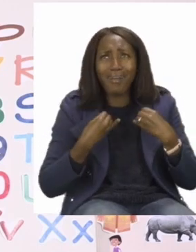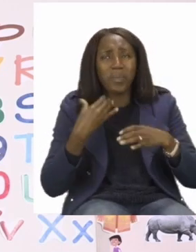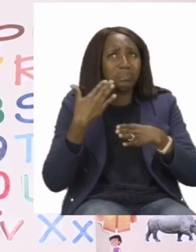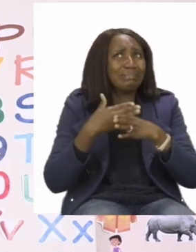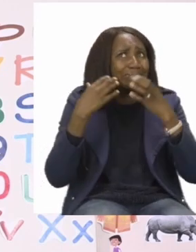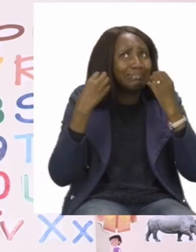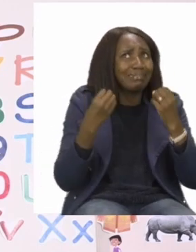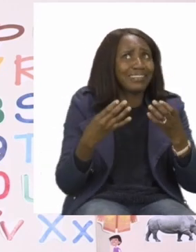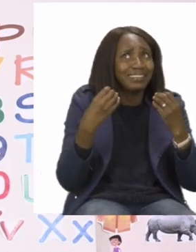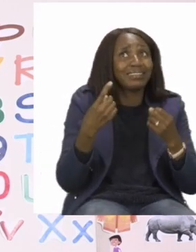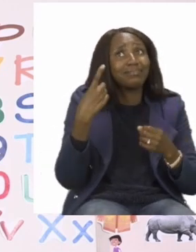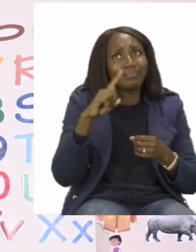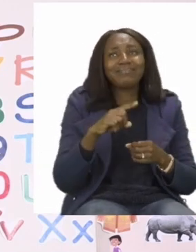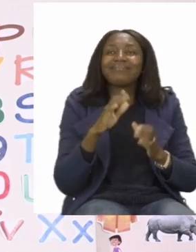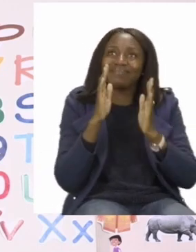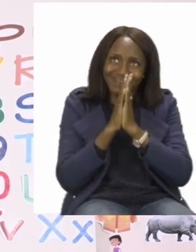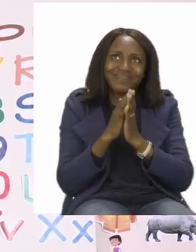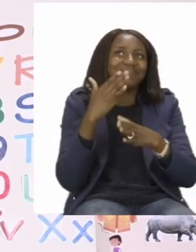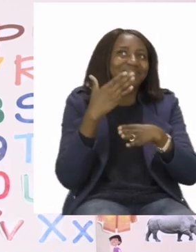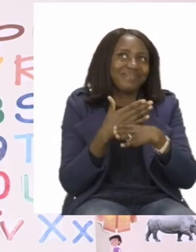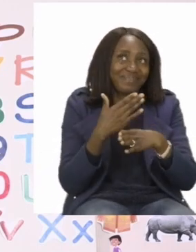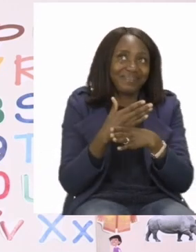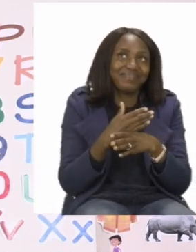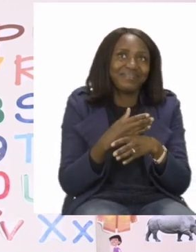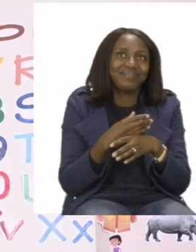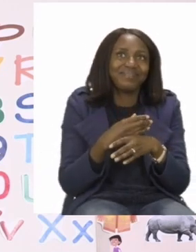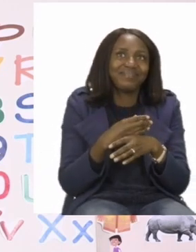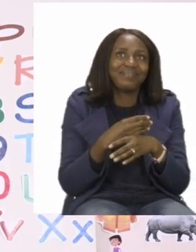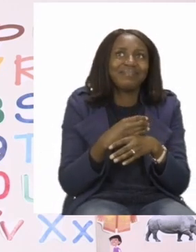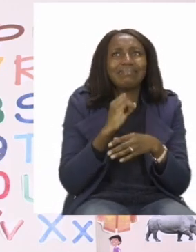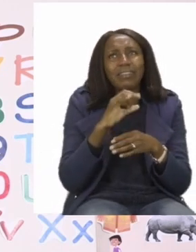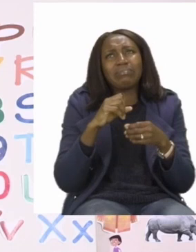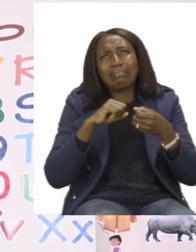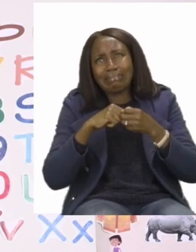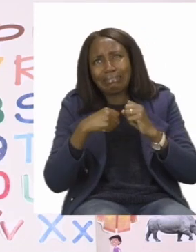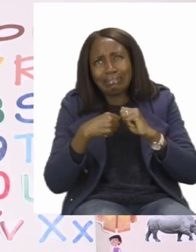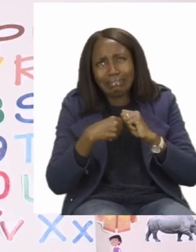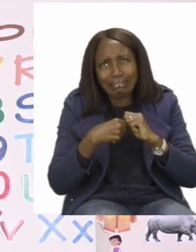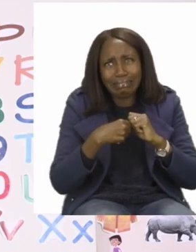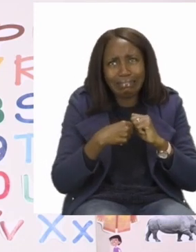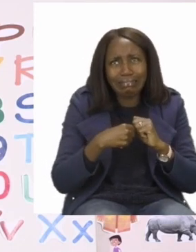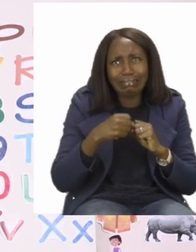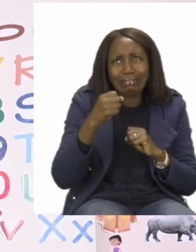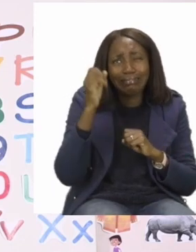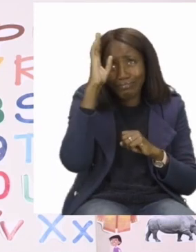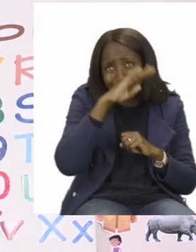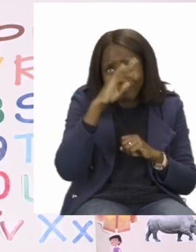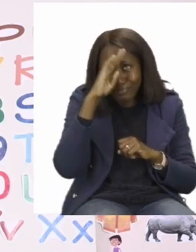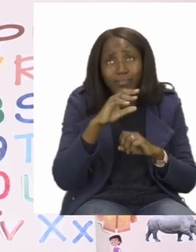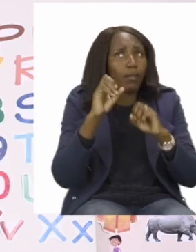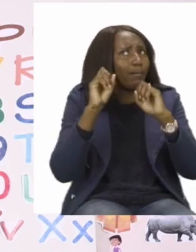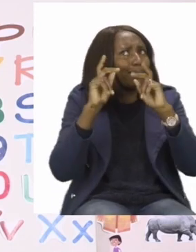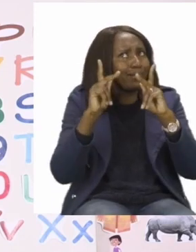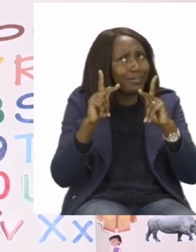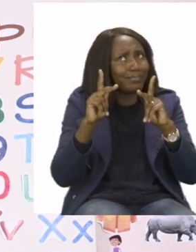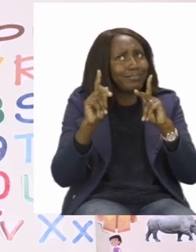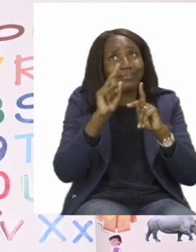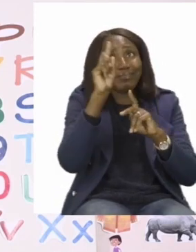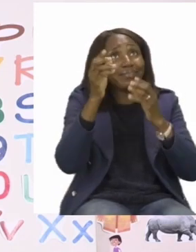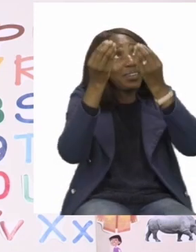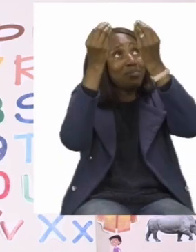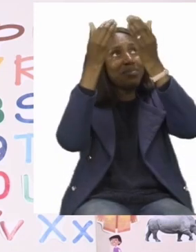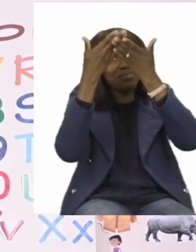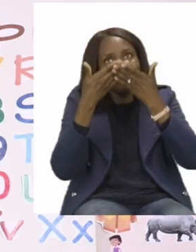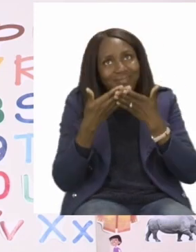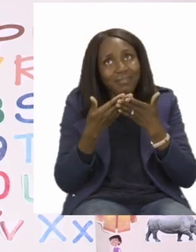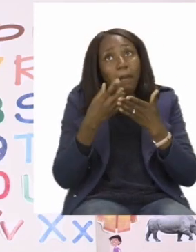but I'm sure you can do it. If you are struggling or you forgot what to do, that's okay. You can always ask an adult